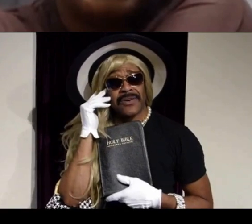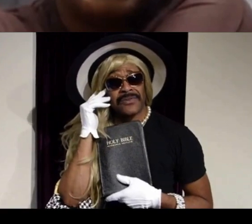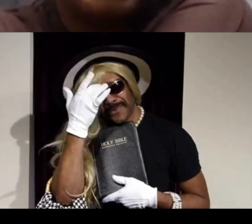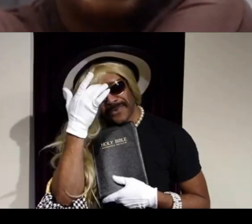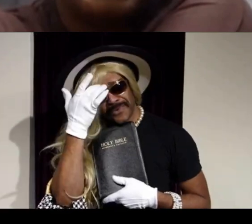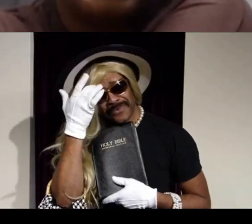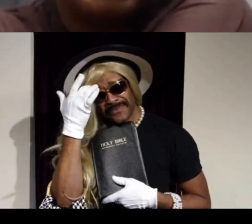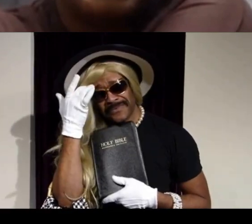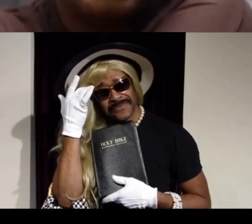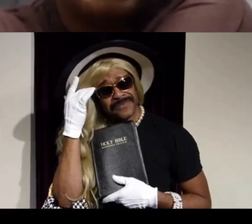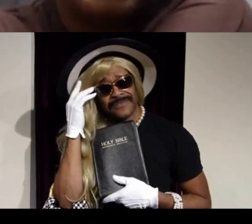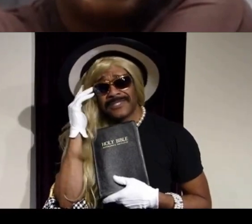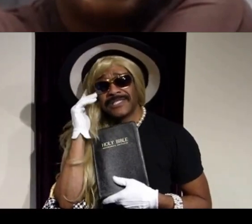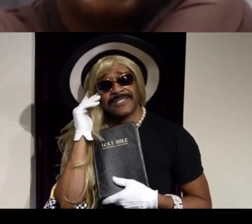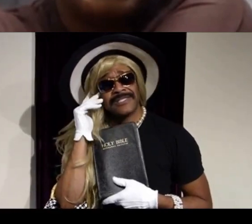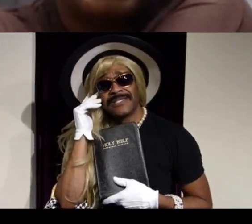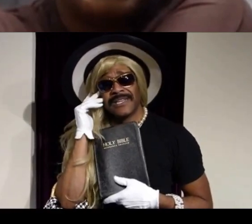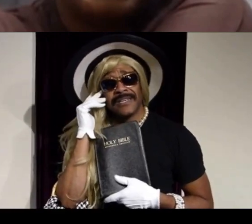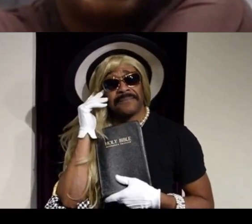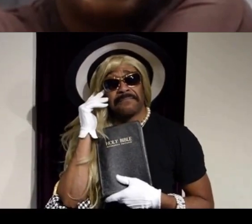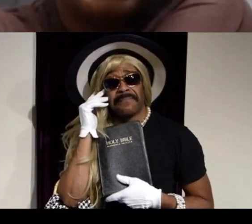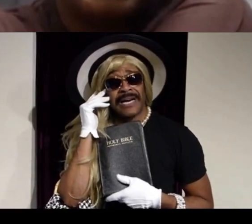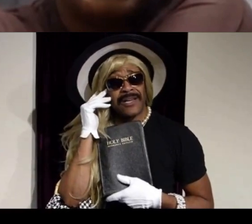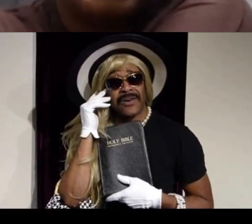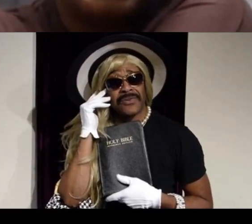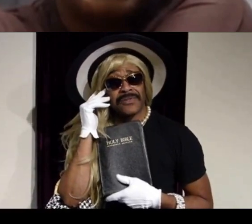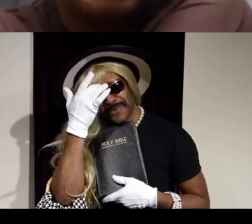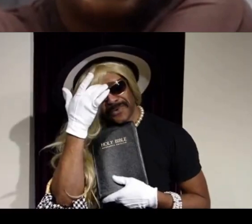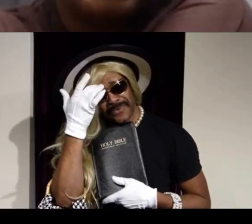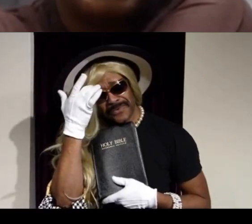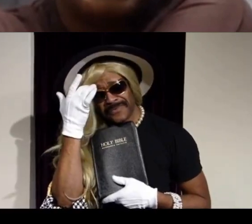So... Are you breaking up with Chris? Or